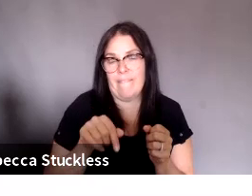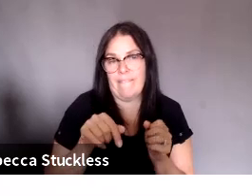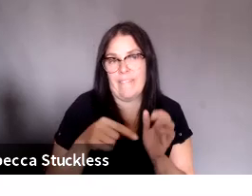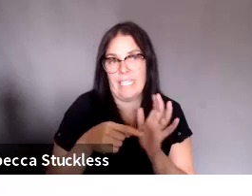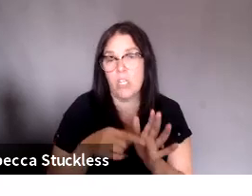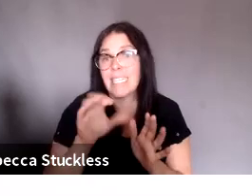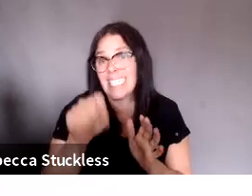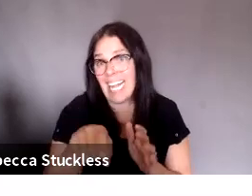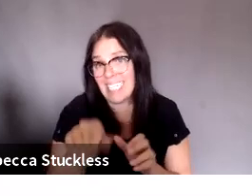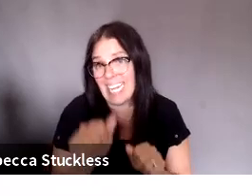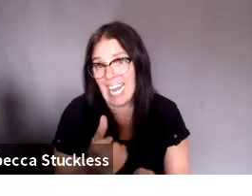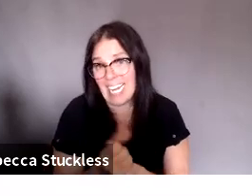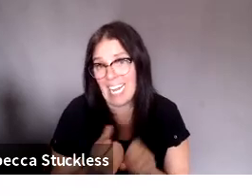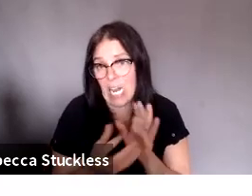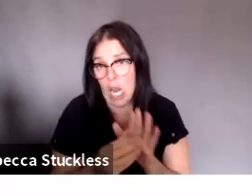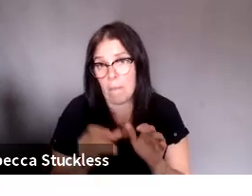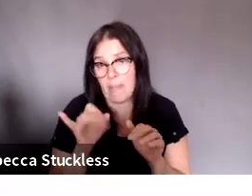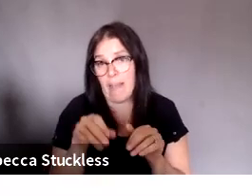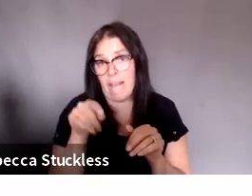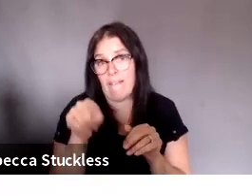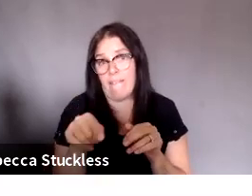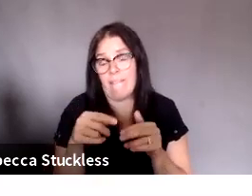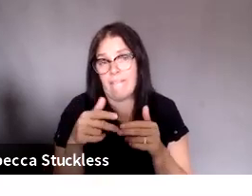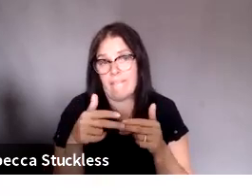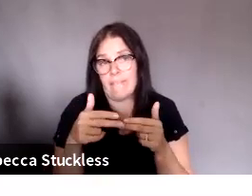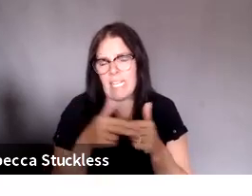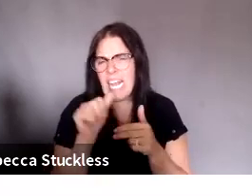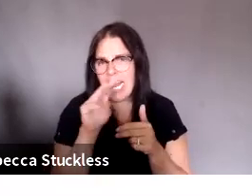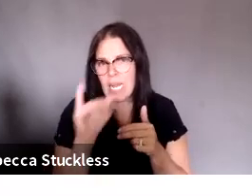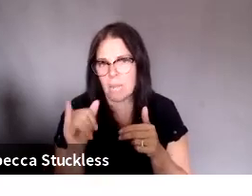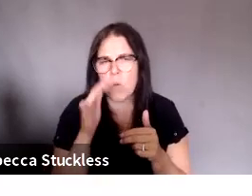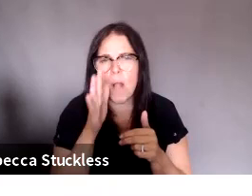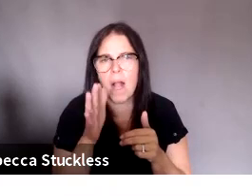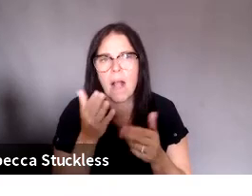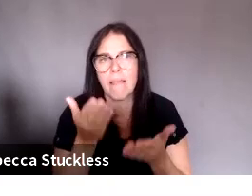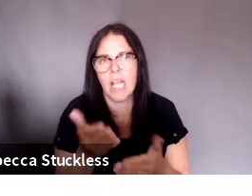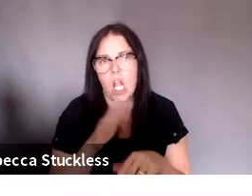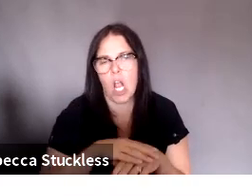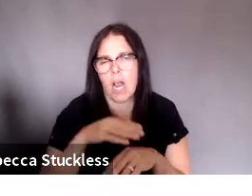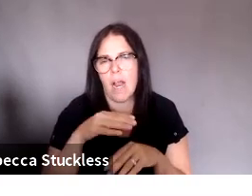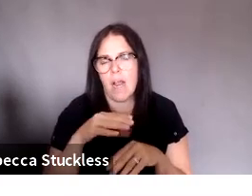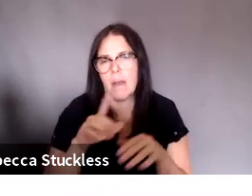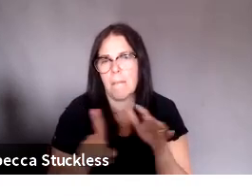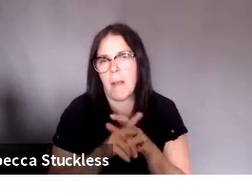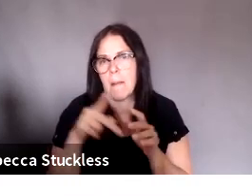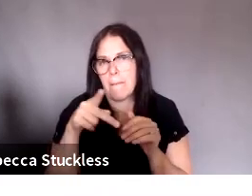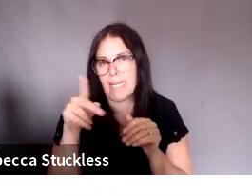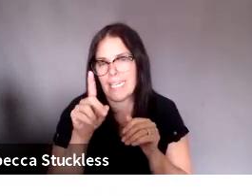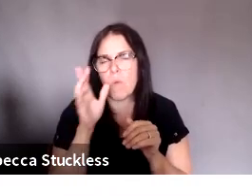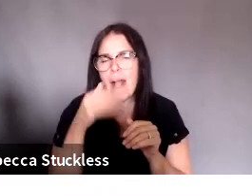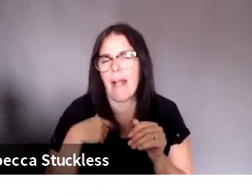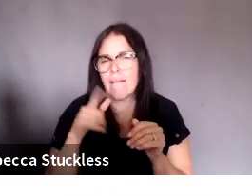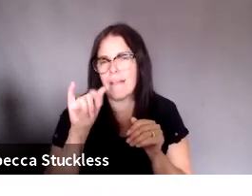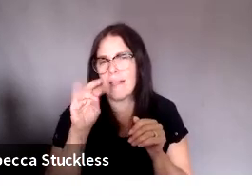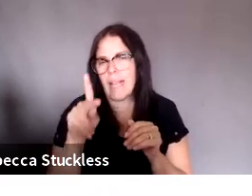deck. Amy, it'll be available on the Pop-Up PD website. There'll be a link in there at the end,